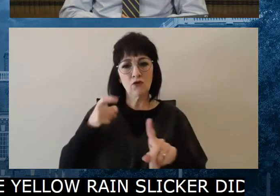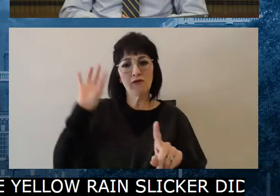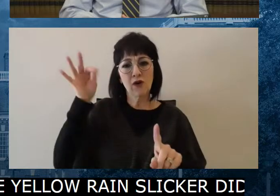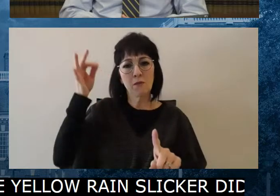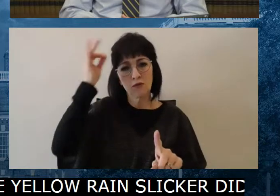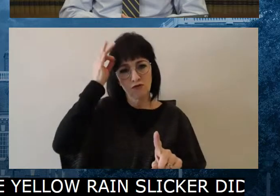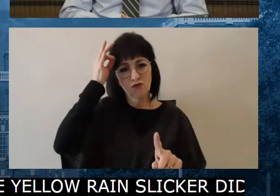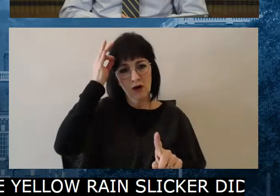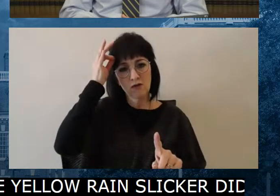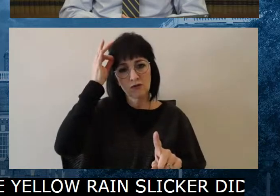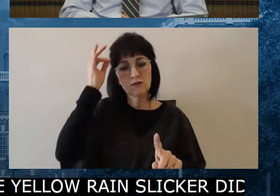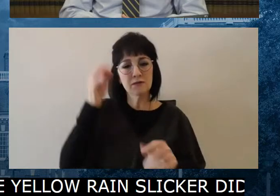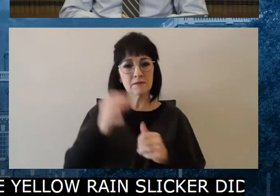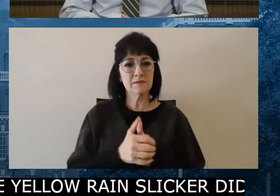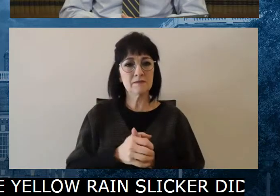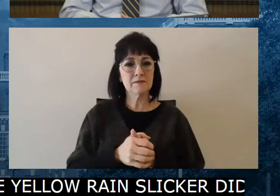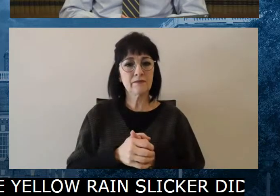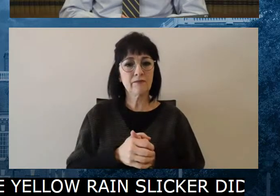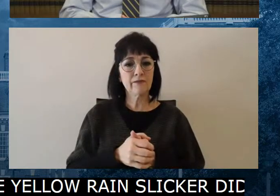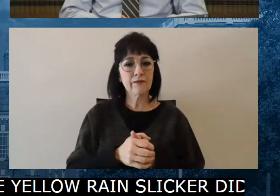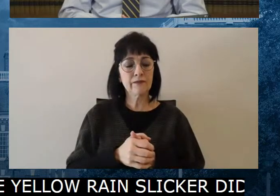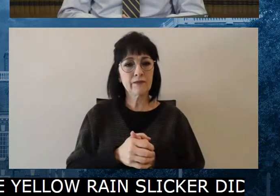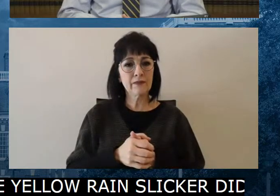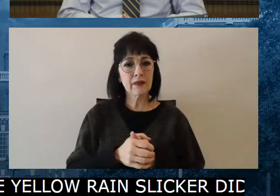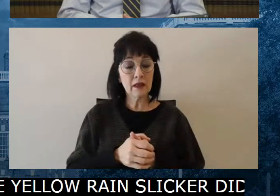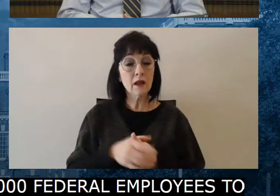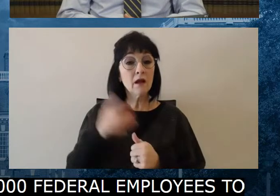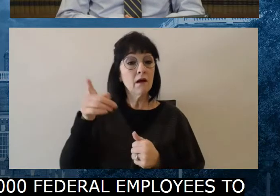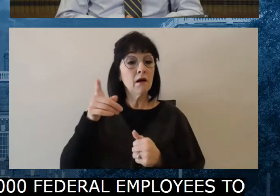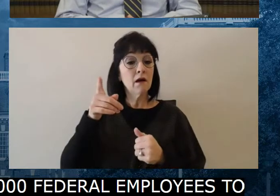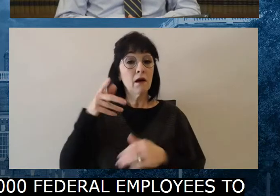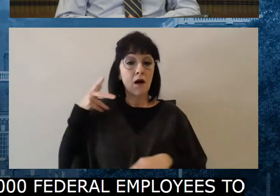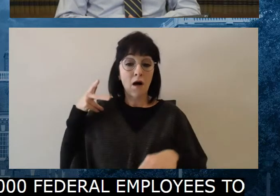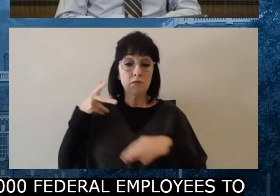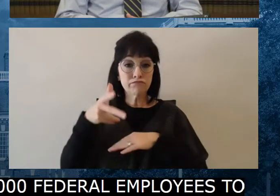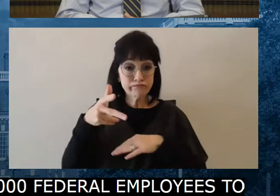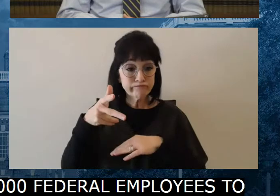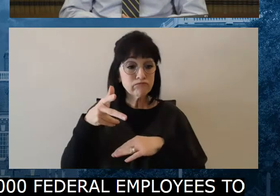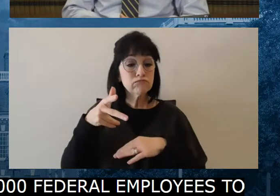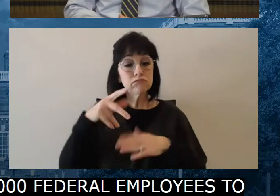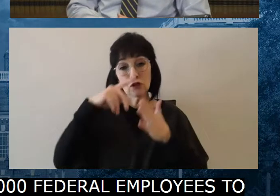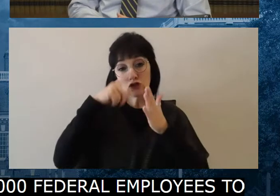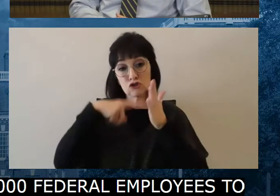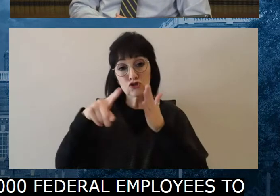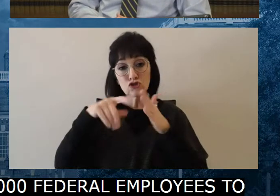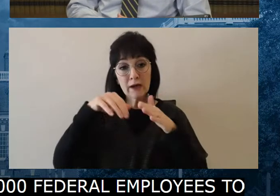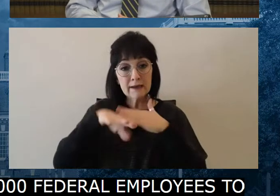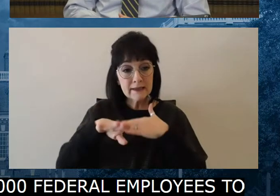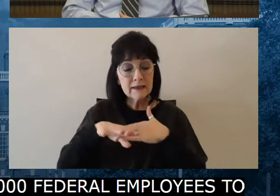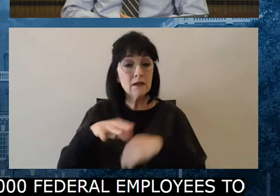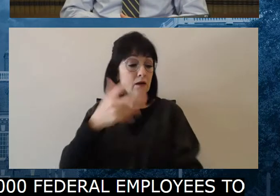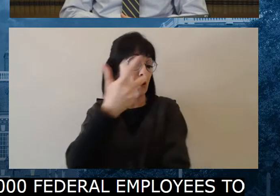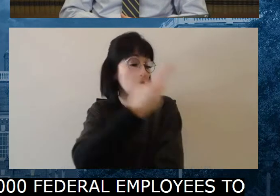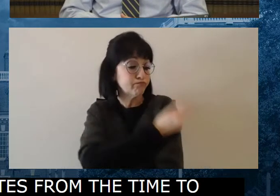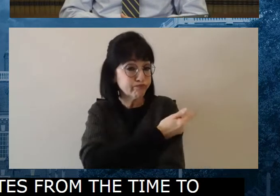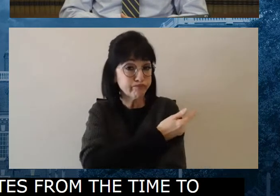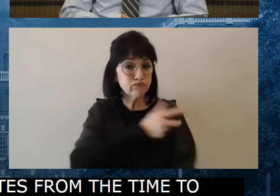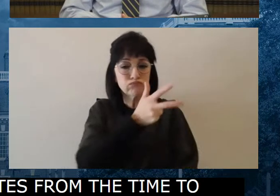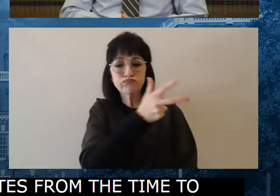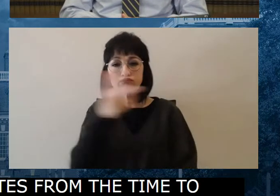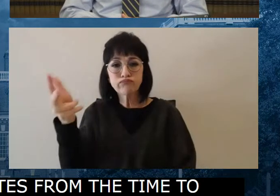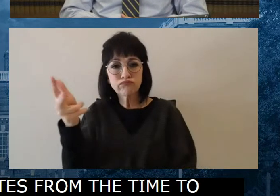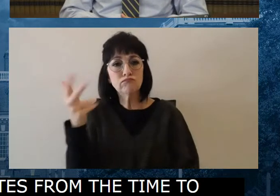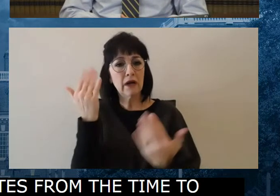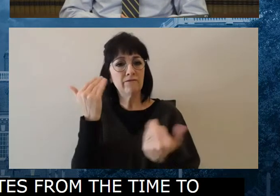About 15 minutes between the time of check-in they got their vaccine in their arm, another 15 minutes waiting to